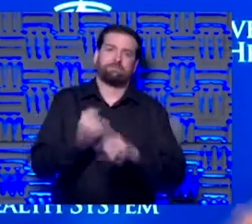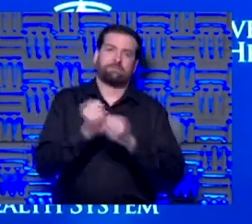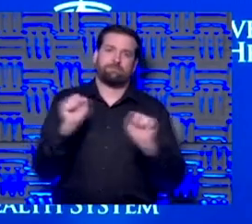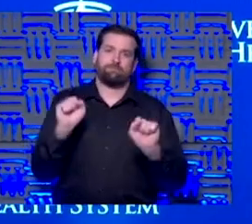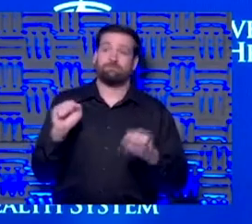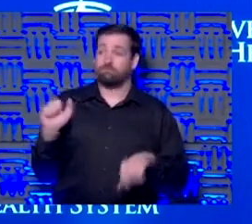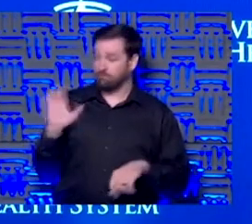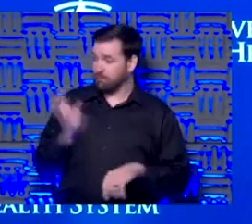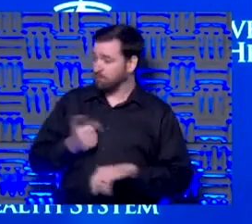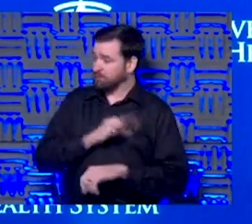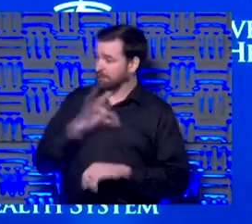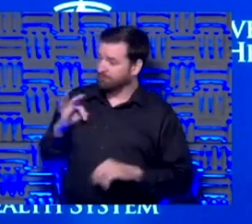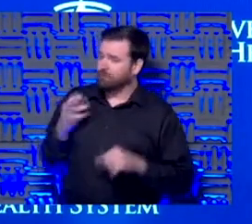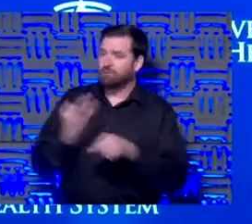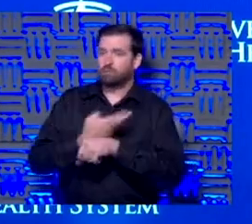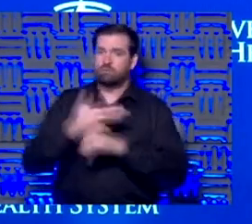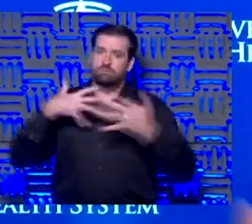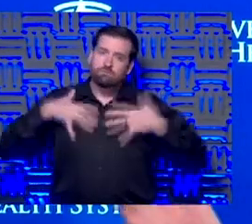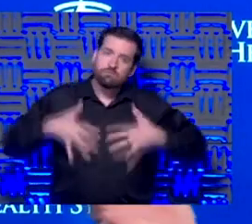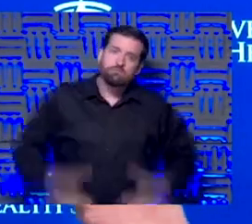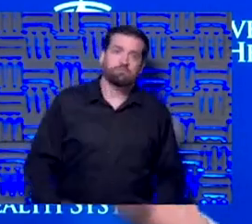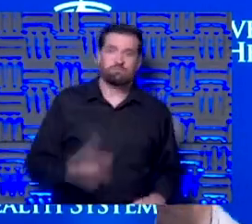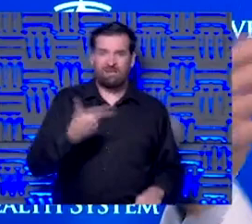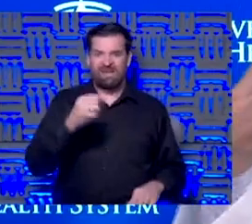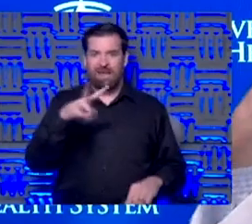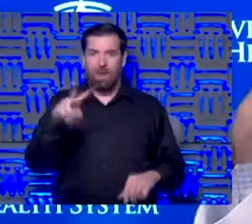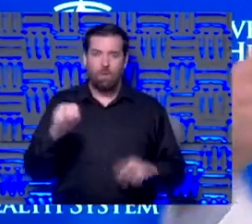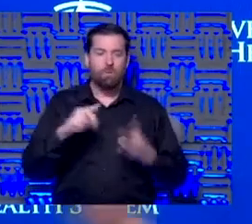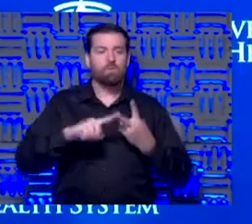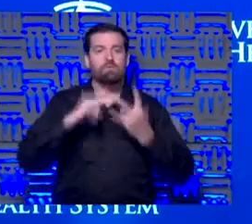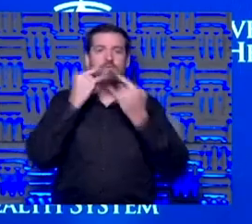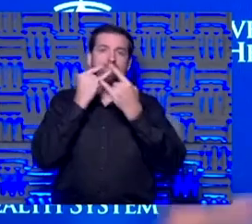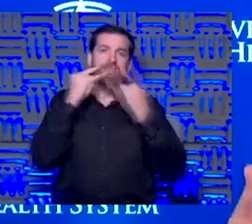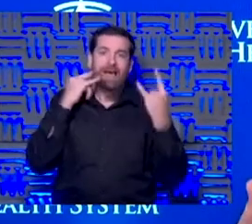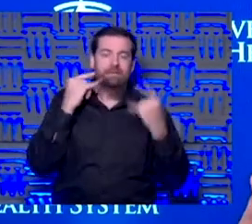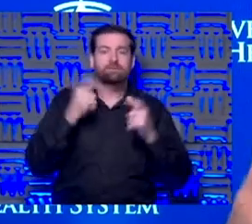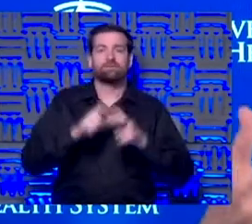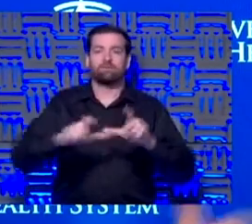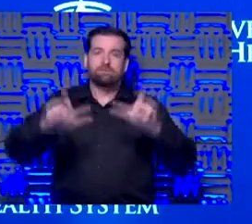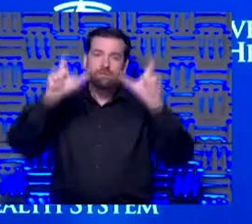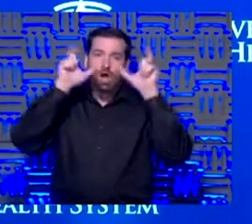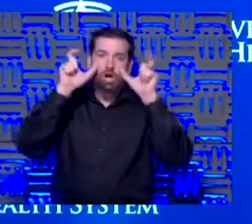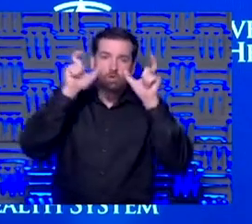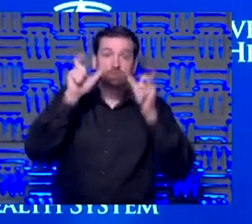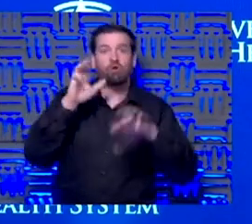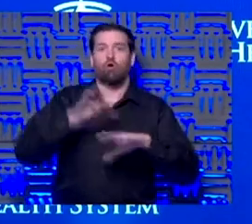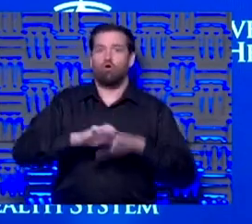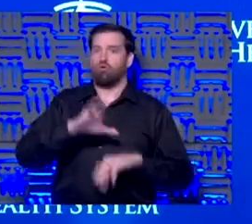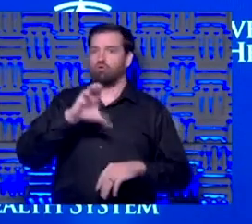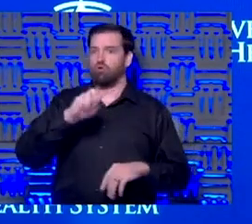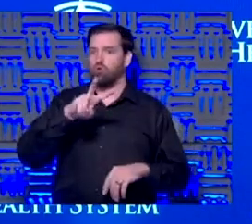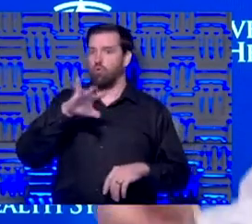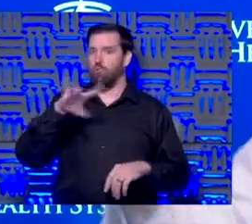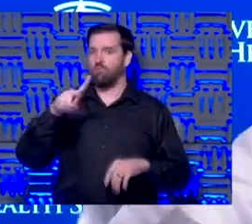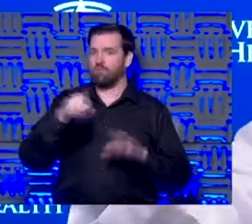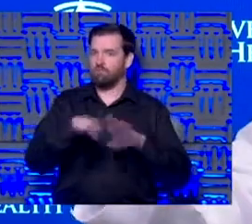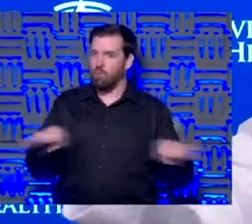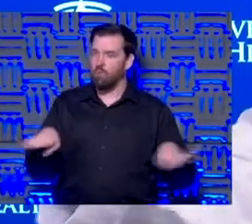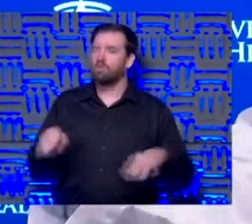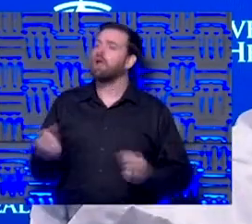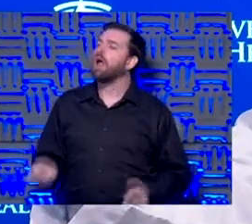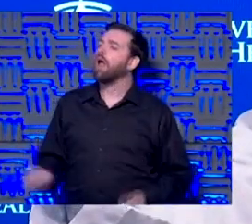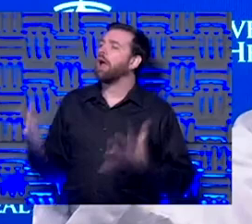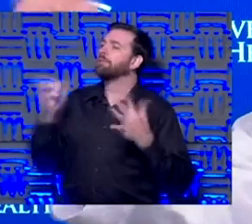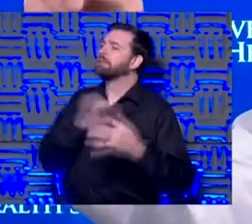our staff safe by using gowns and, well, really masks and goggles up on the floor on COVID units. How many staff have